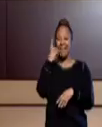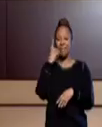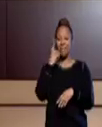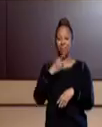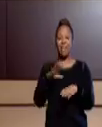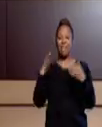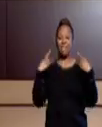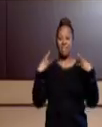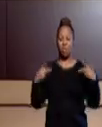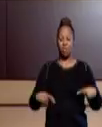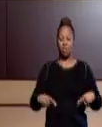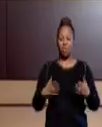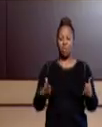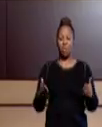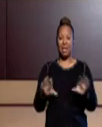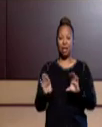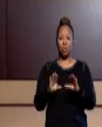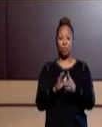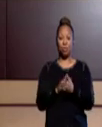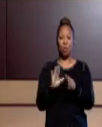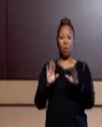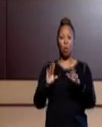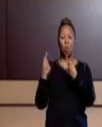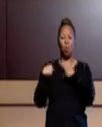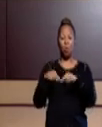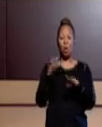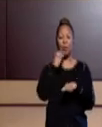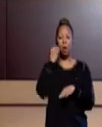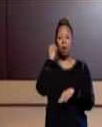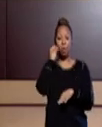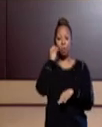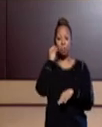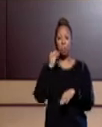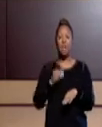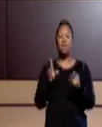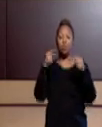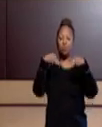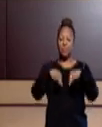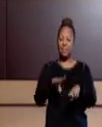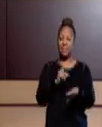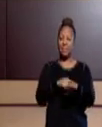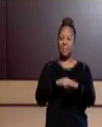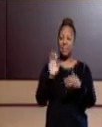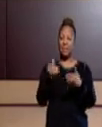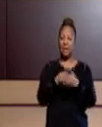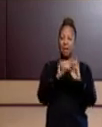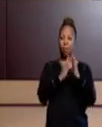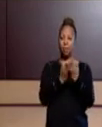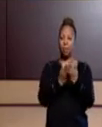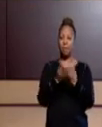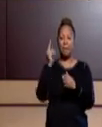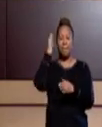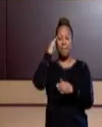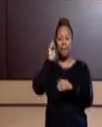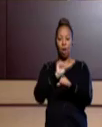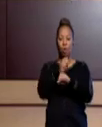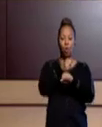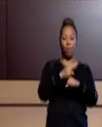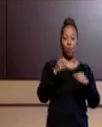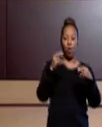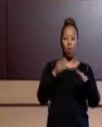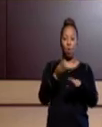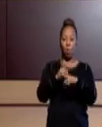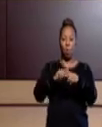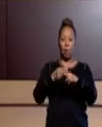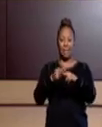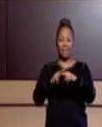lockdown. What you said, by the way, is wonderful, because I've been saying to people that this is the time. In my new book, Mind Overweight, I talk about being able to control